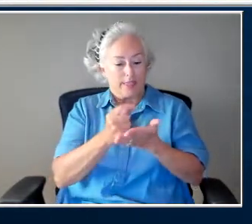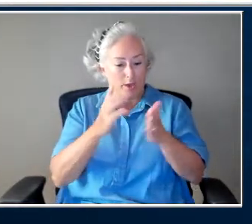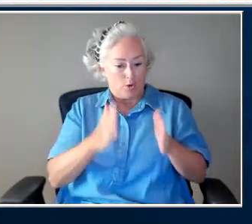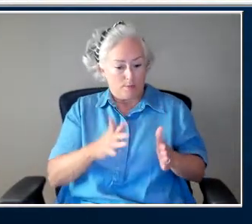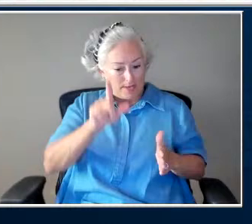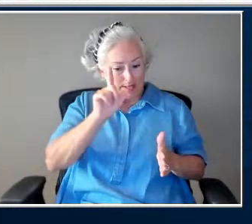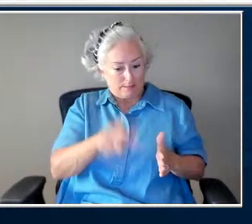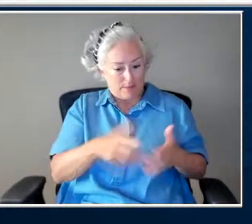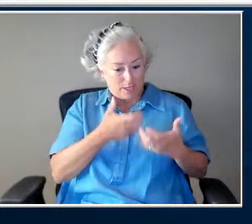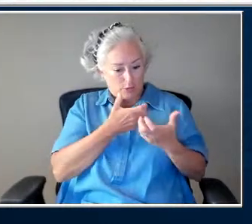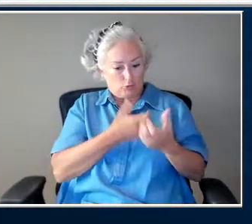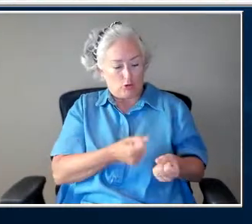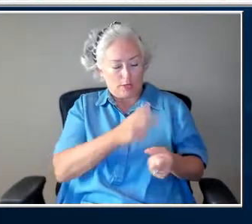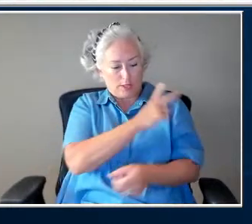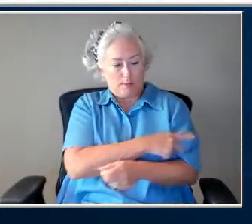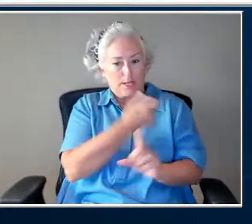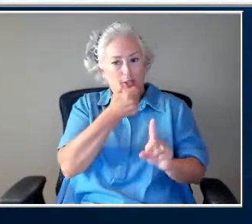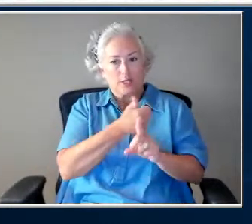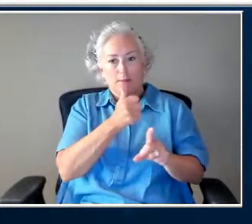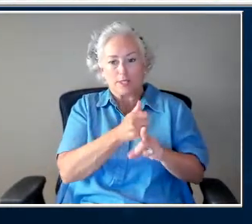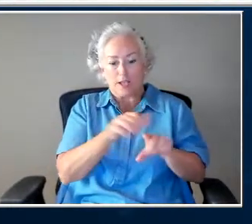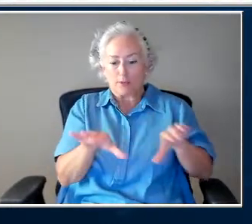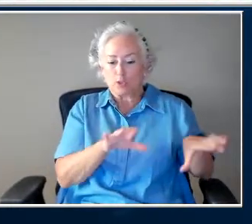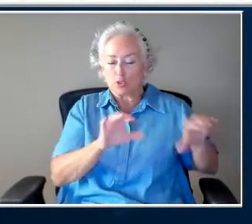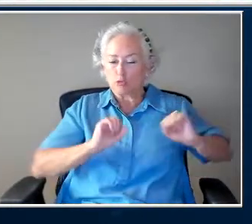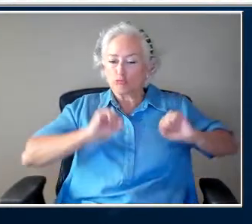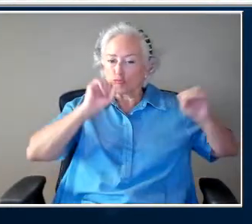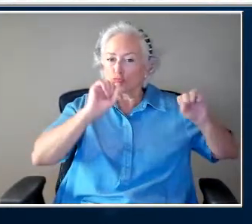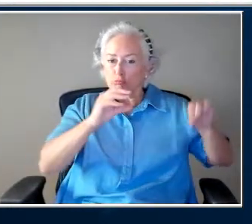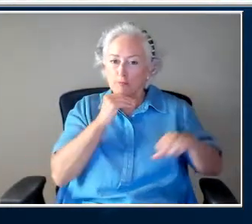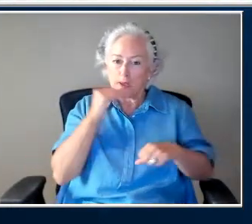as well. Those are critical. Cohen, how diligent were